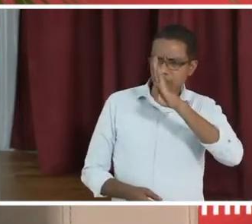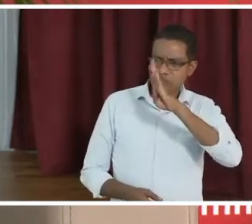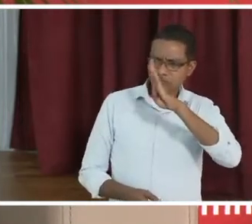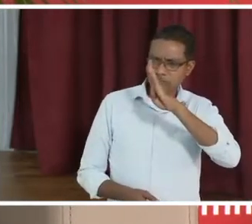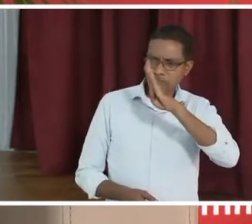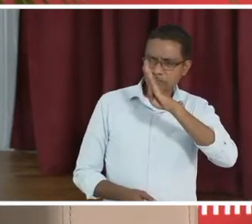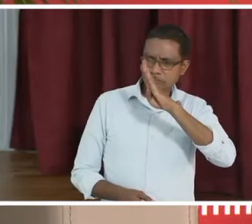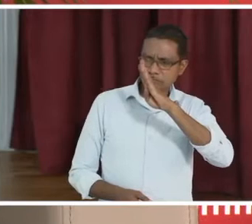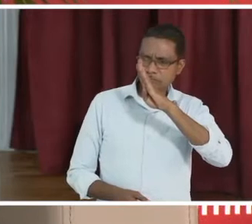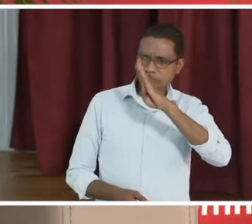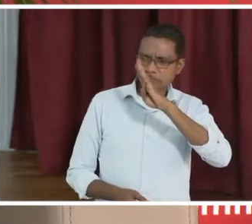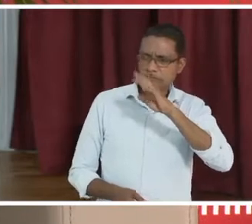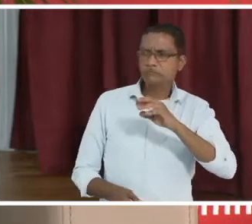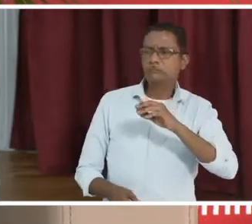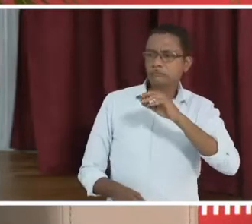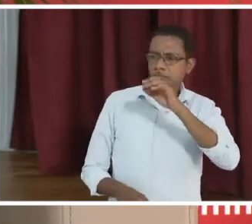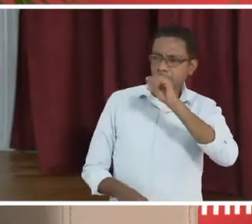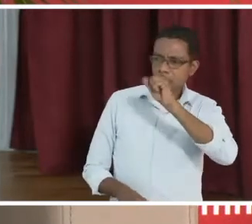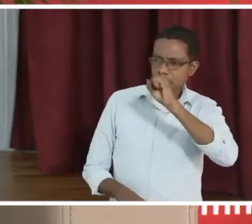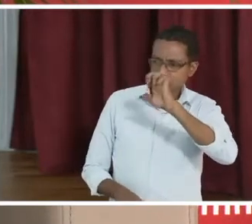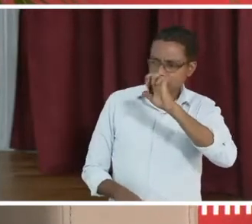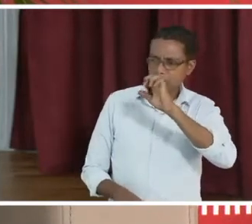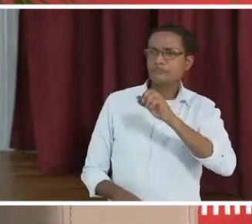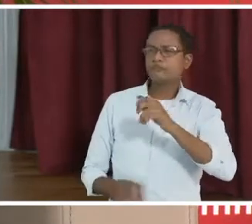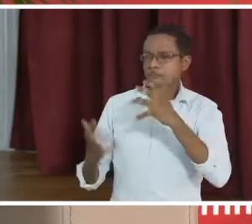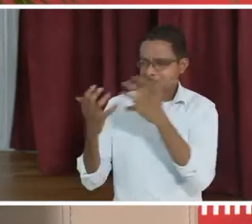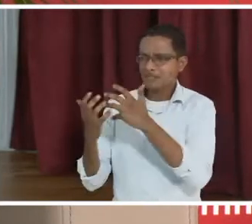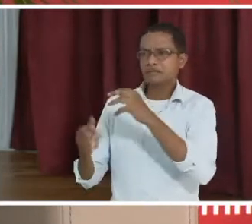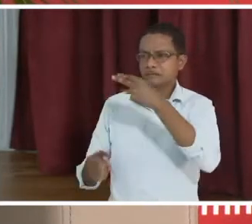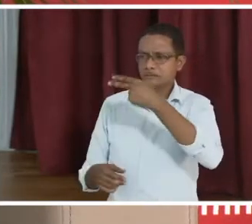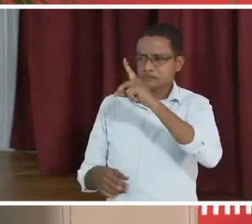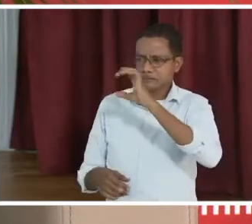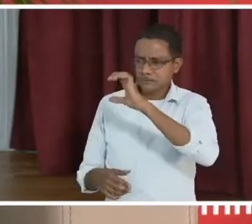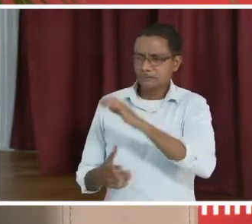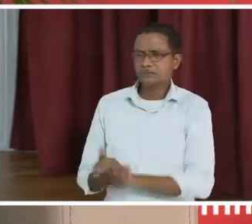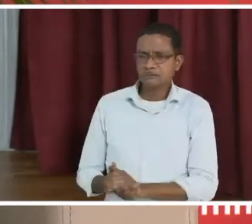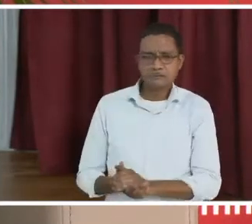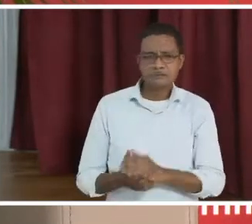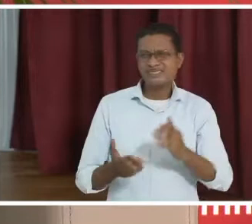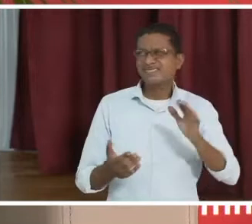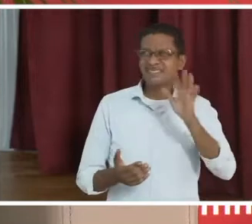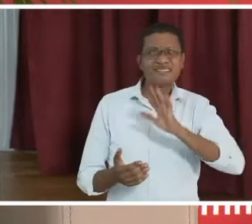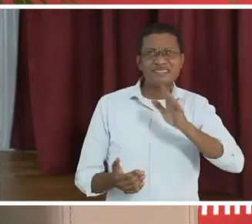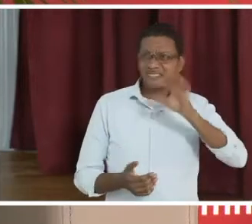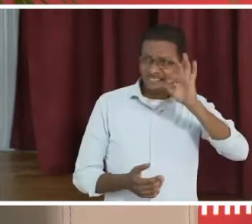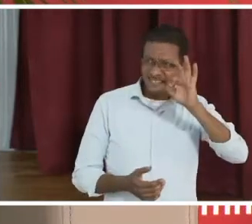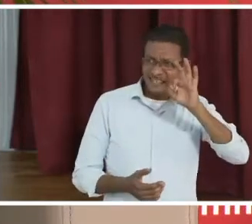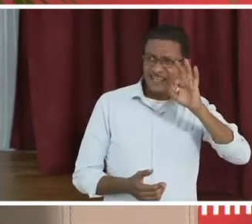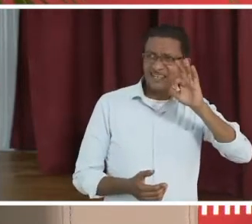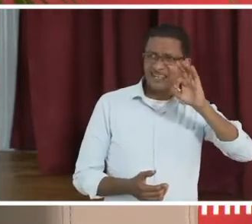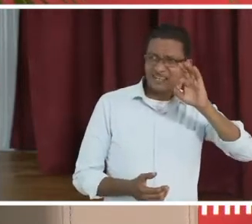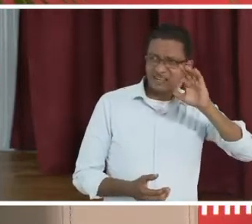development that is subdivided. So they lease it out, and you may or may not know it's like 999